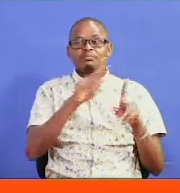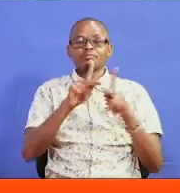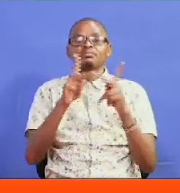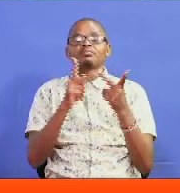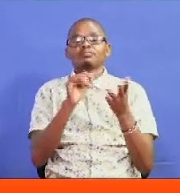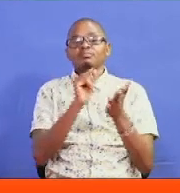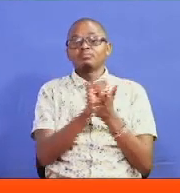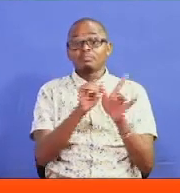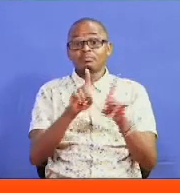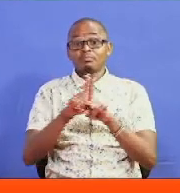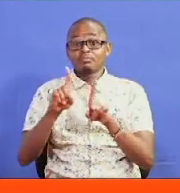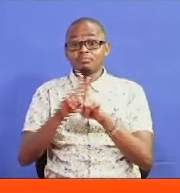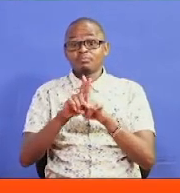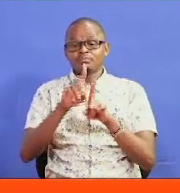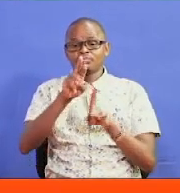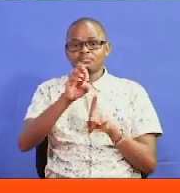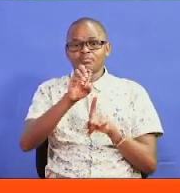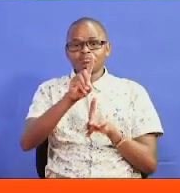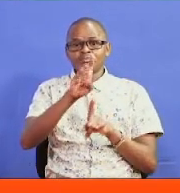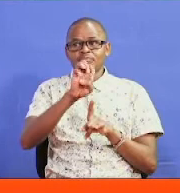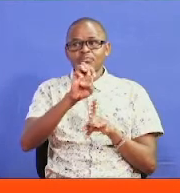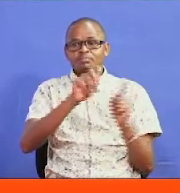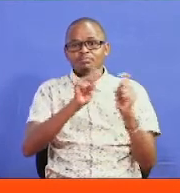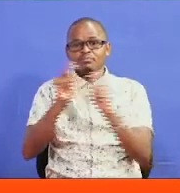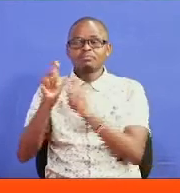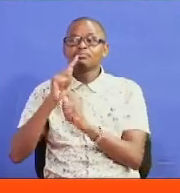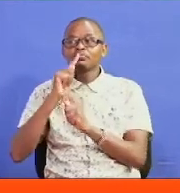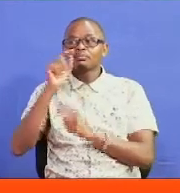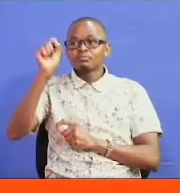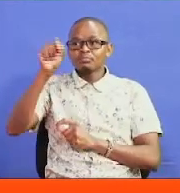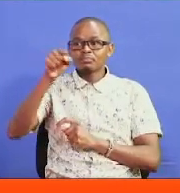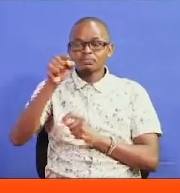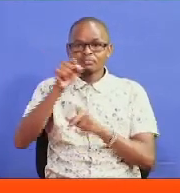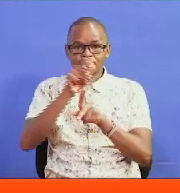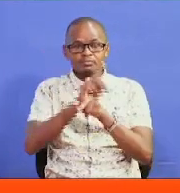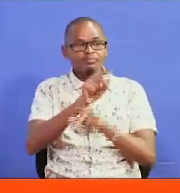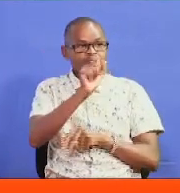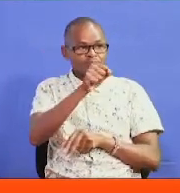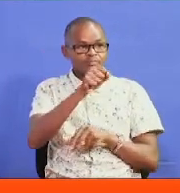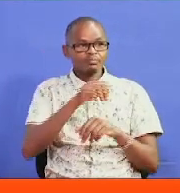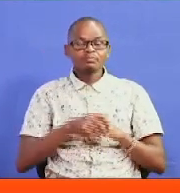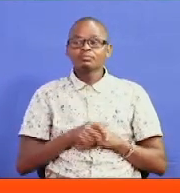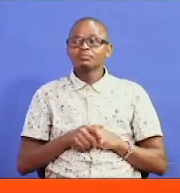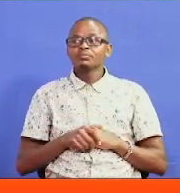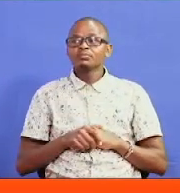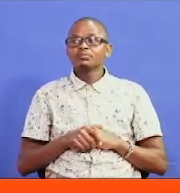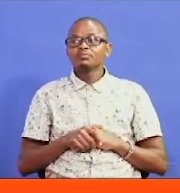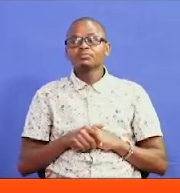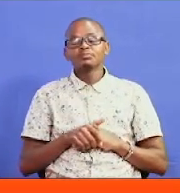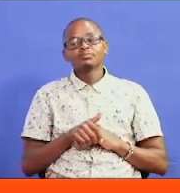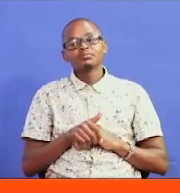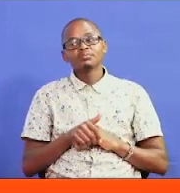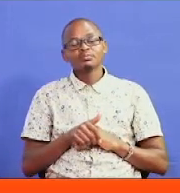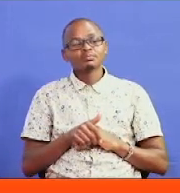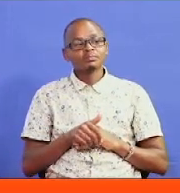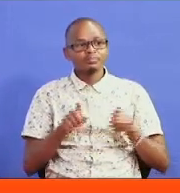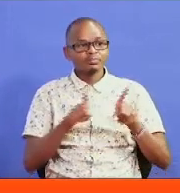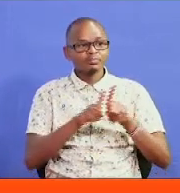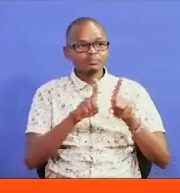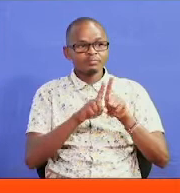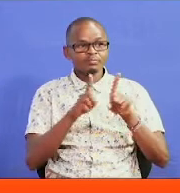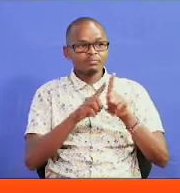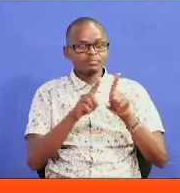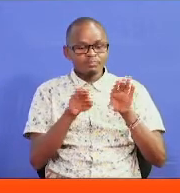then that can also be a mode of transmission. Right. Yeah. So yes, it's preventable. Yeah. All right. Now, as we're winding up